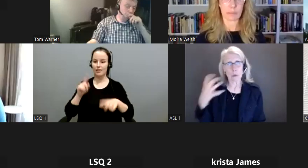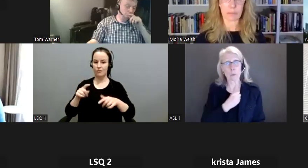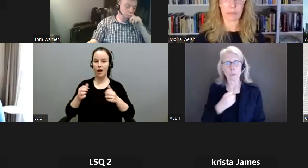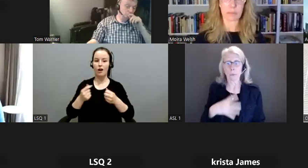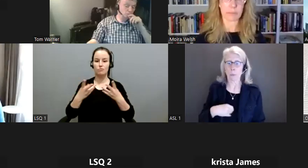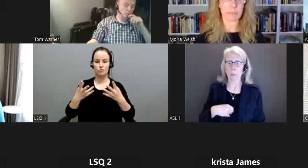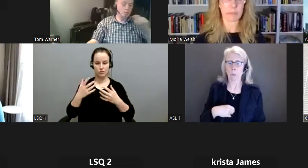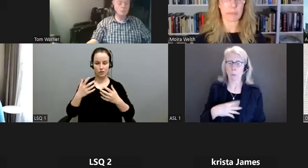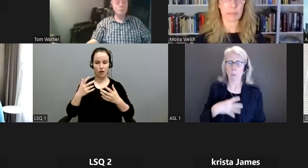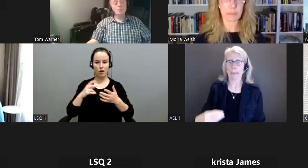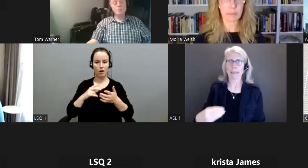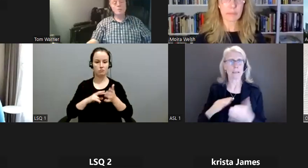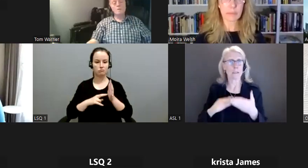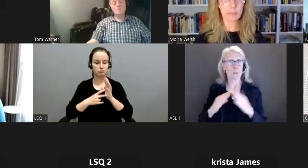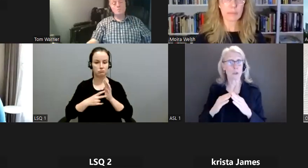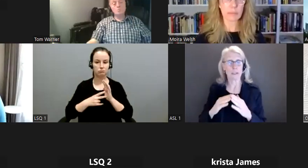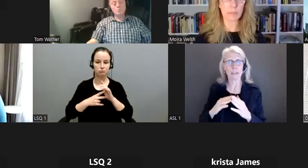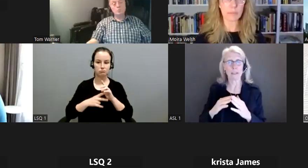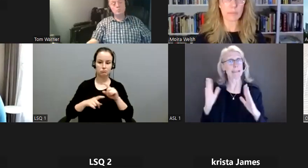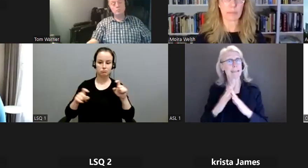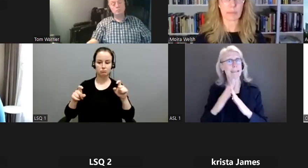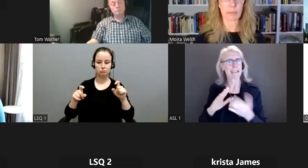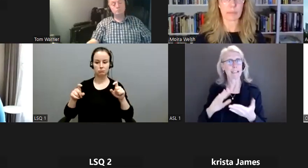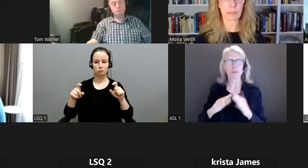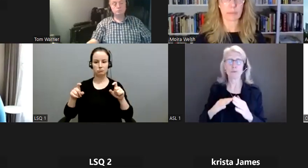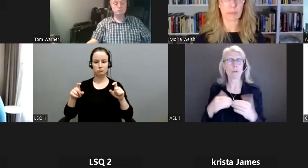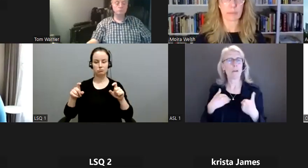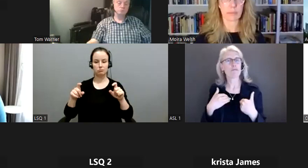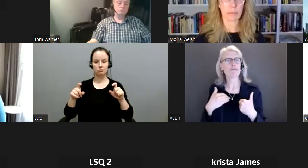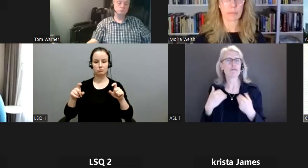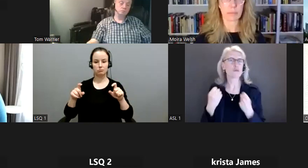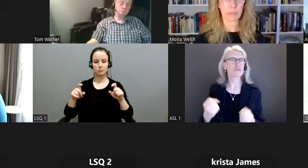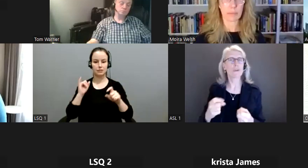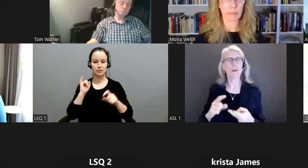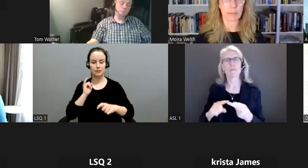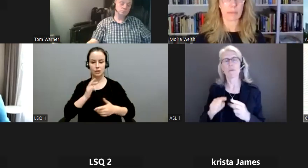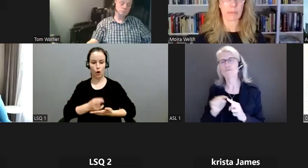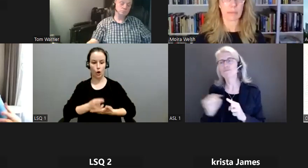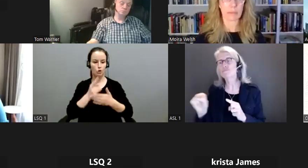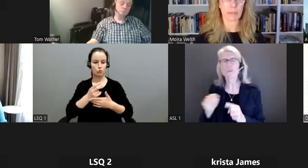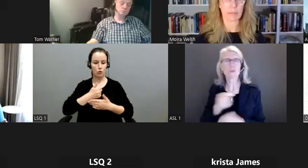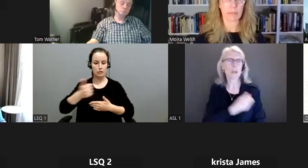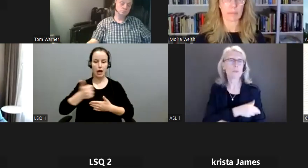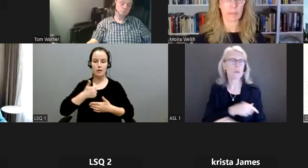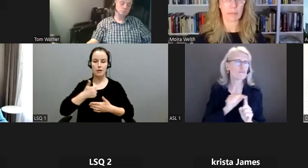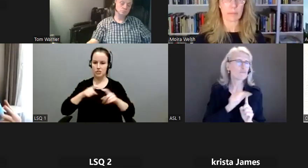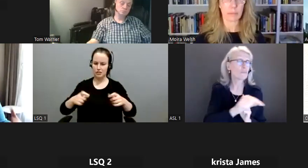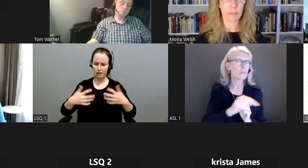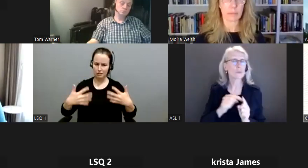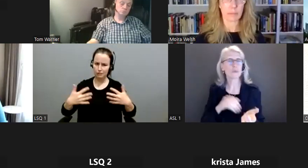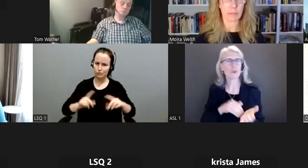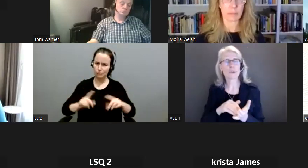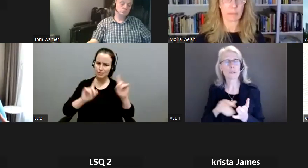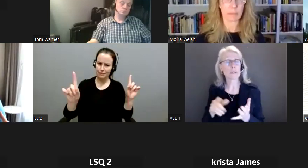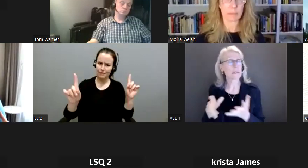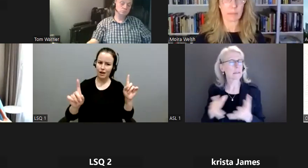urban communities, in communities of people that have transportation and resources are very different. And actually getting that word out is something I want to draw